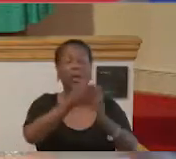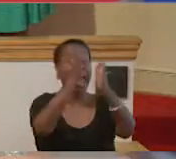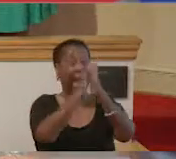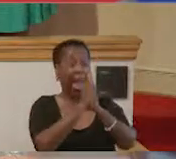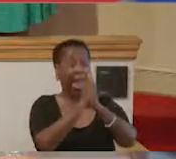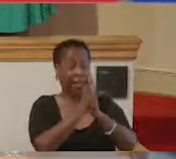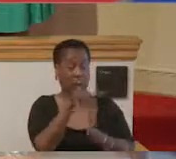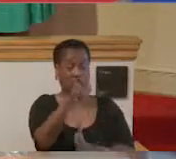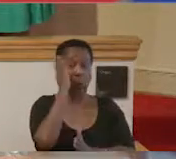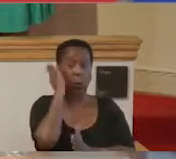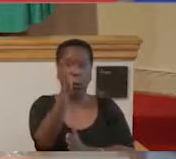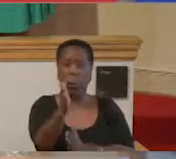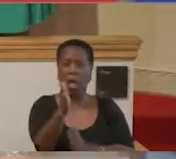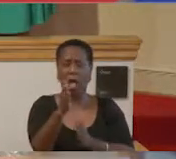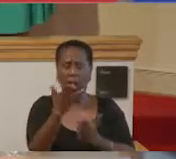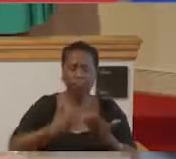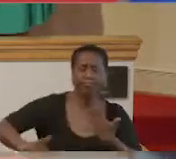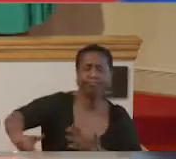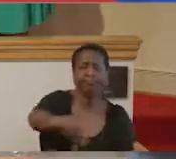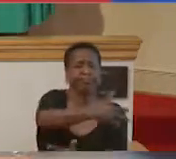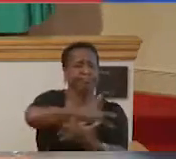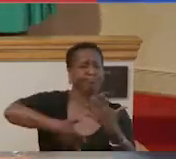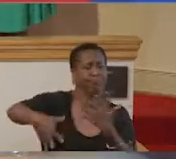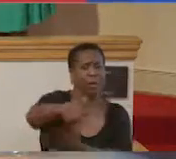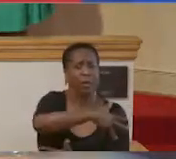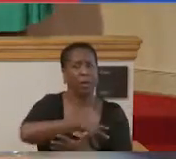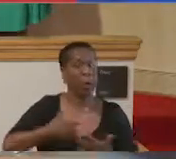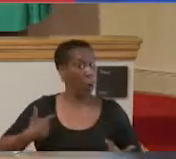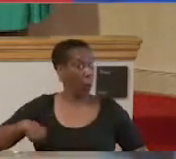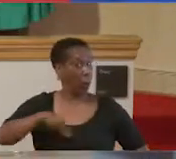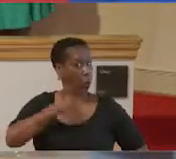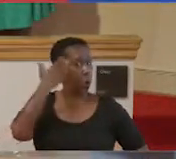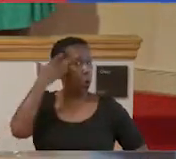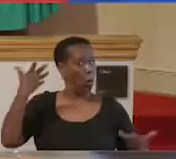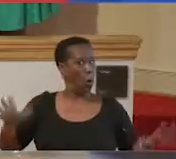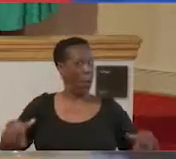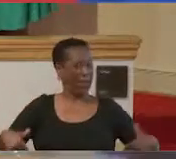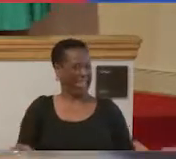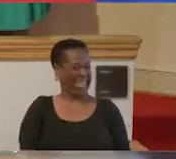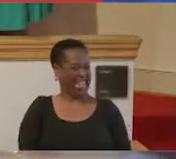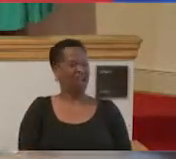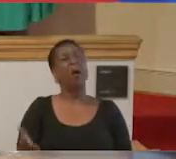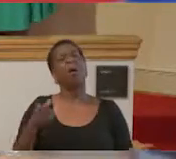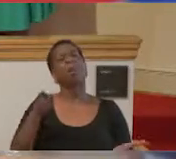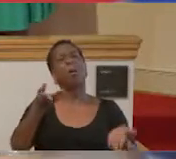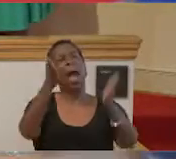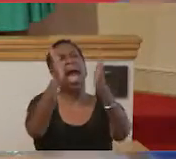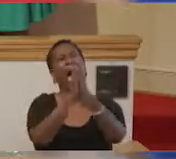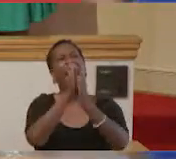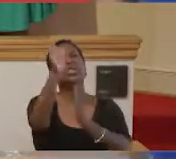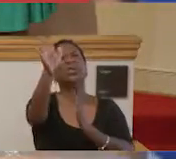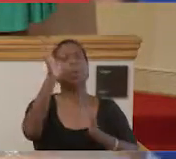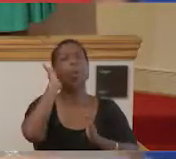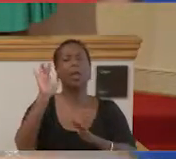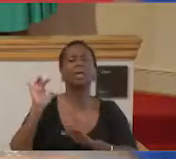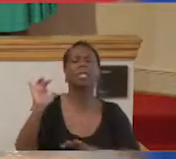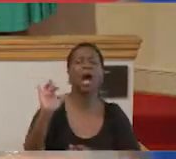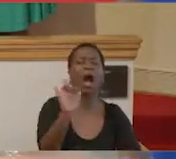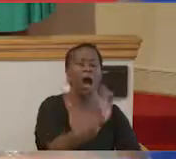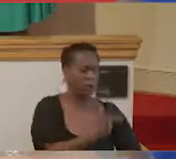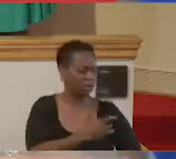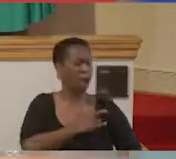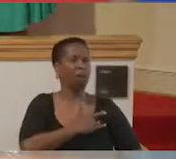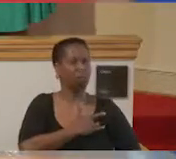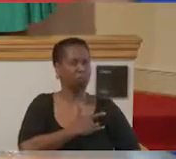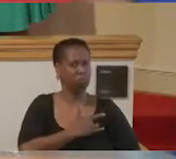would move among this service. We know that you're already here. We ask that you would touch as only you can, Father God,